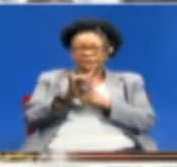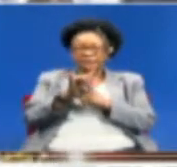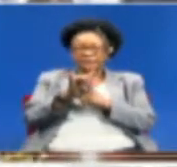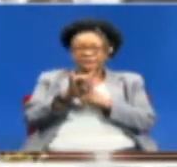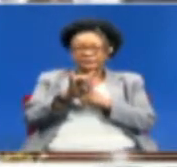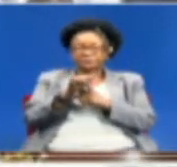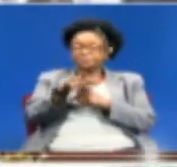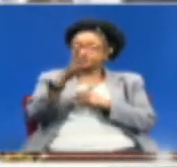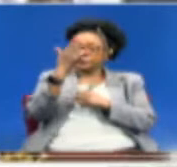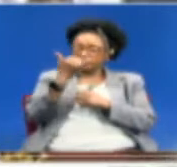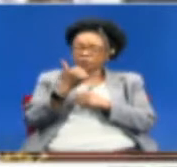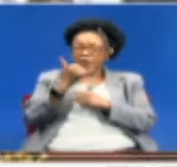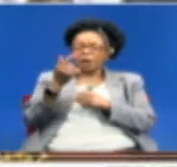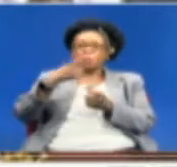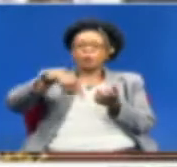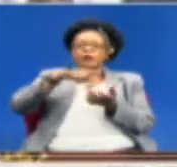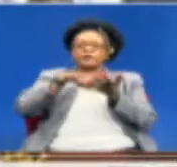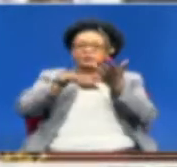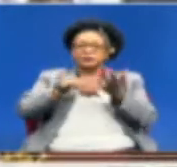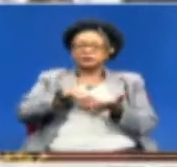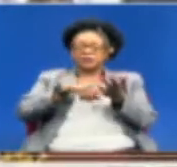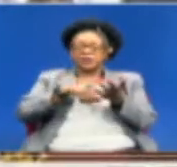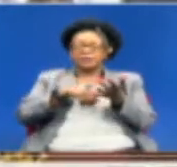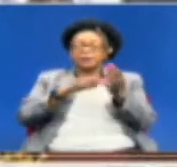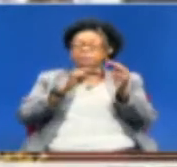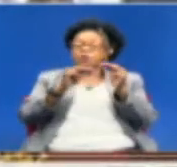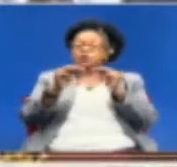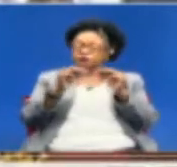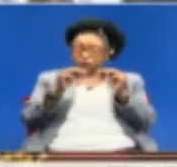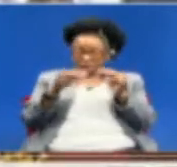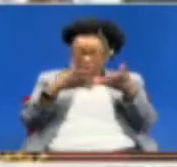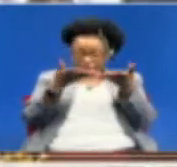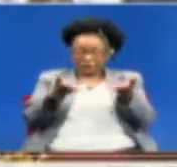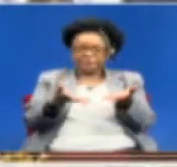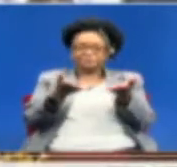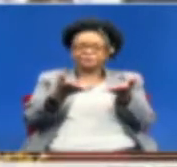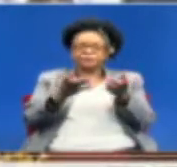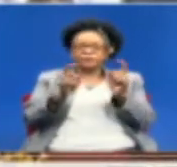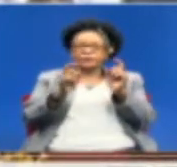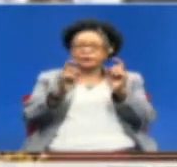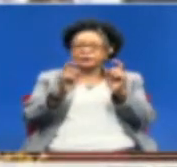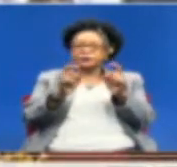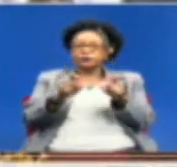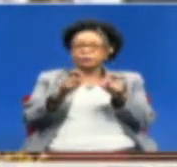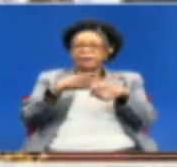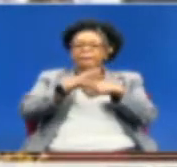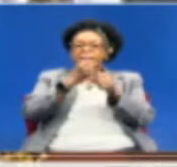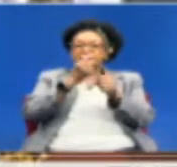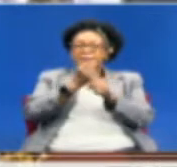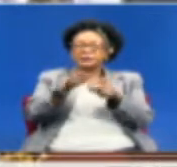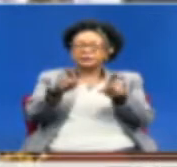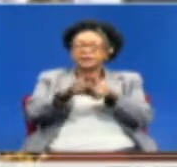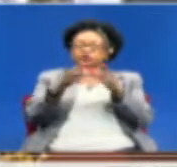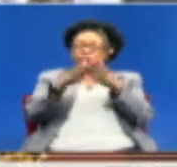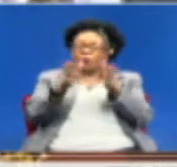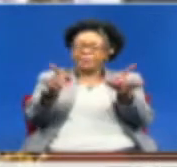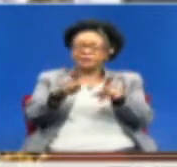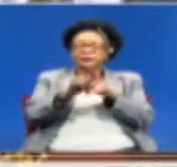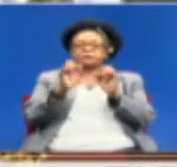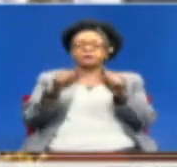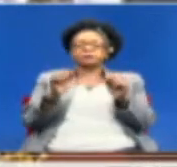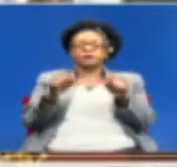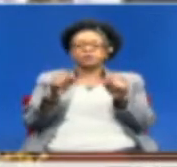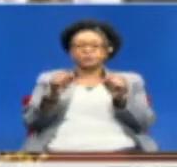And that's why we have insisted, and the motion speaks to it, that these talks be made as open as possible,